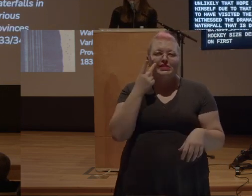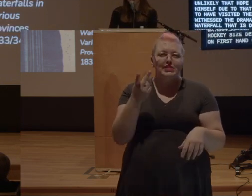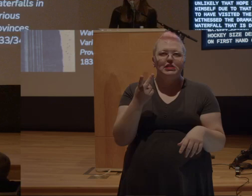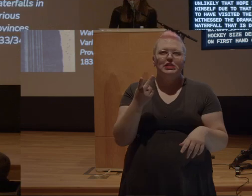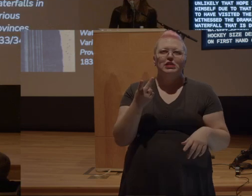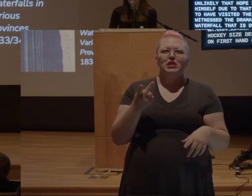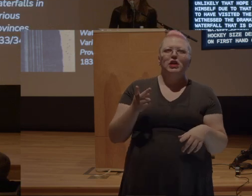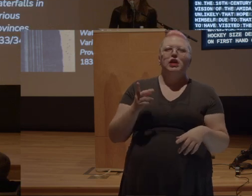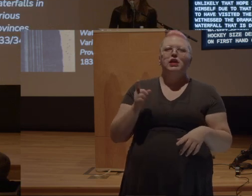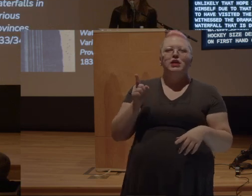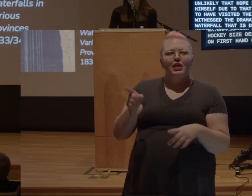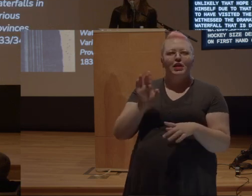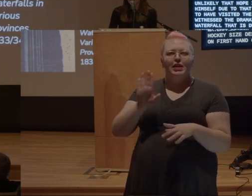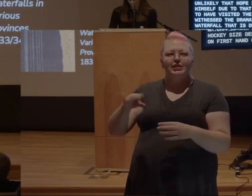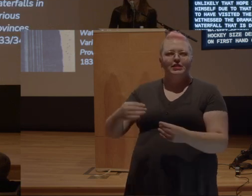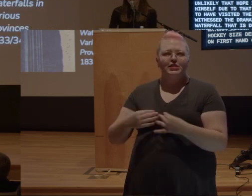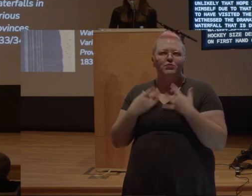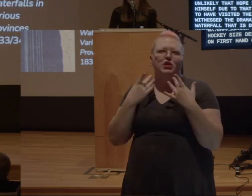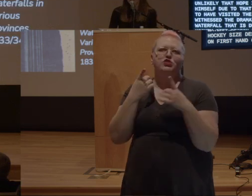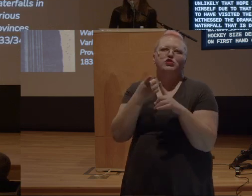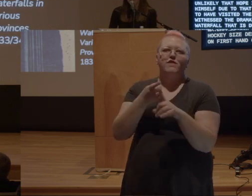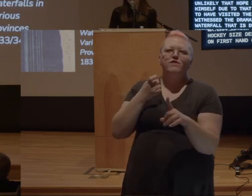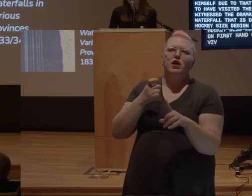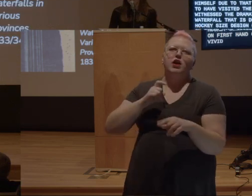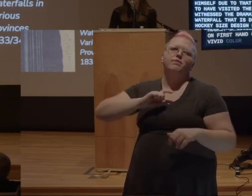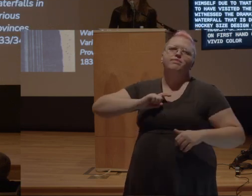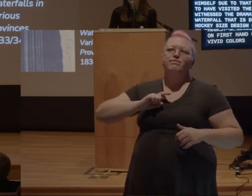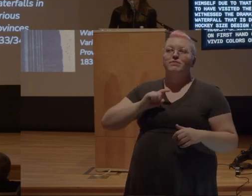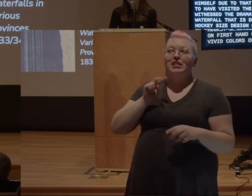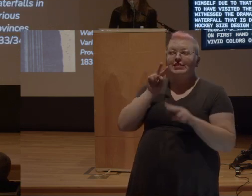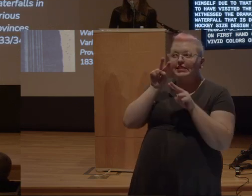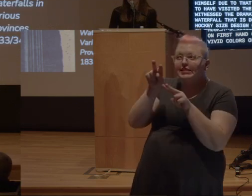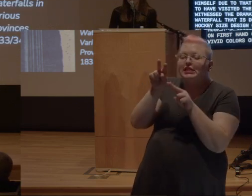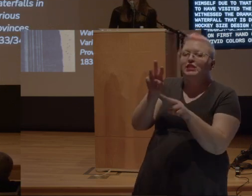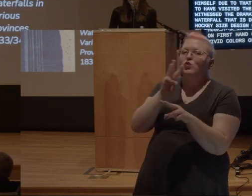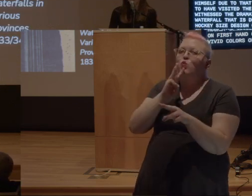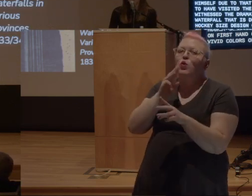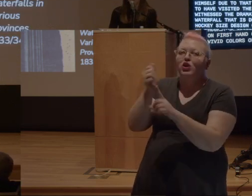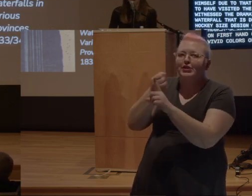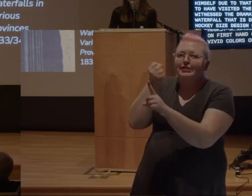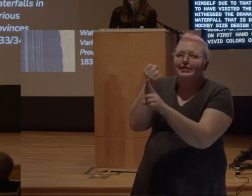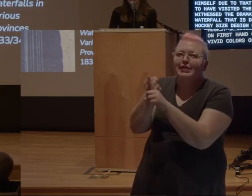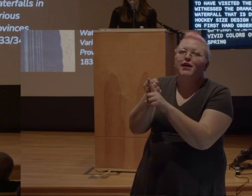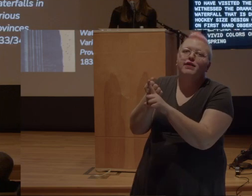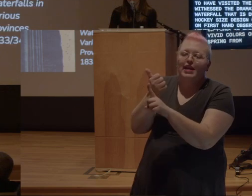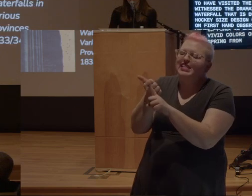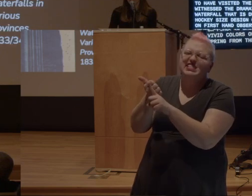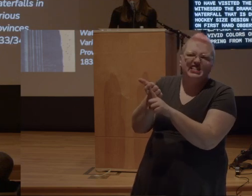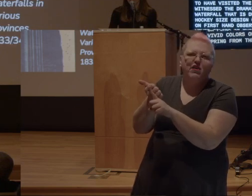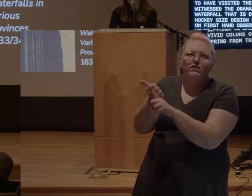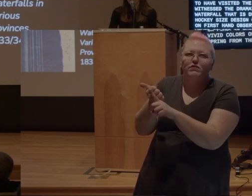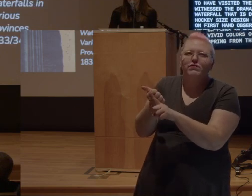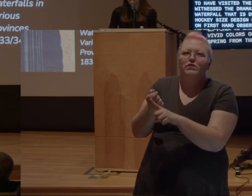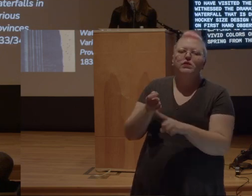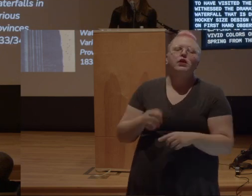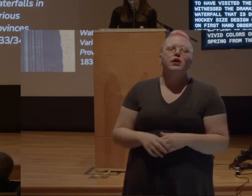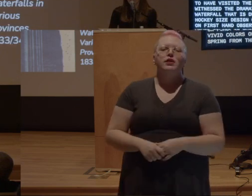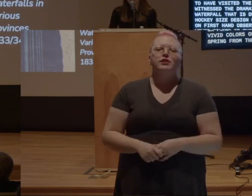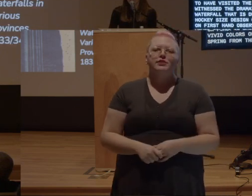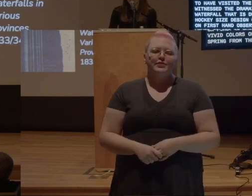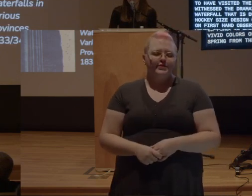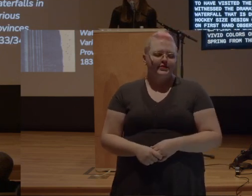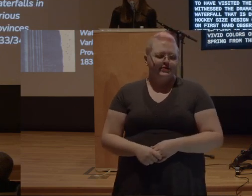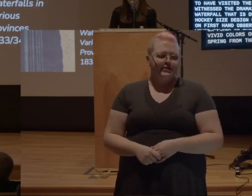observation. The writhing lines and vivid colors of the falling mist waterfall spring from the encounter between Hokusai's